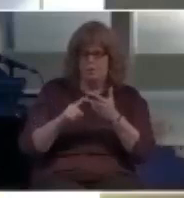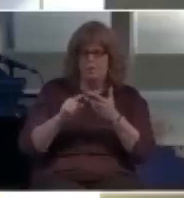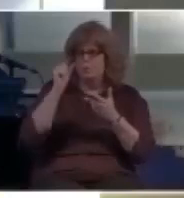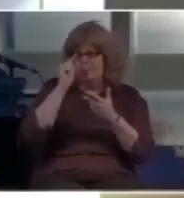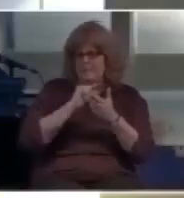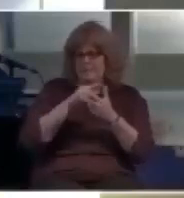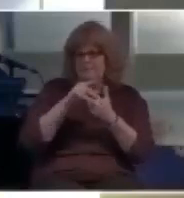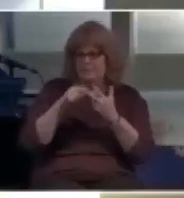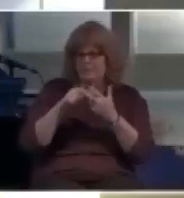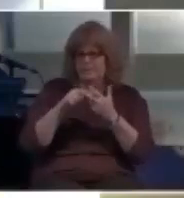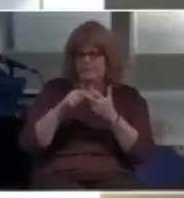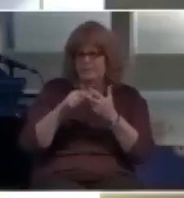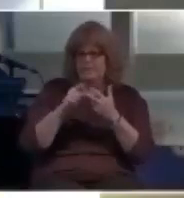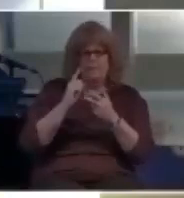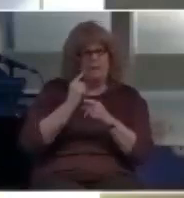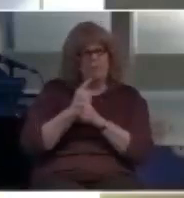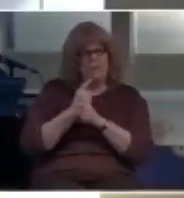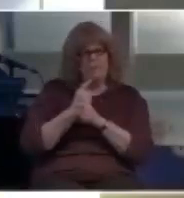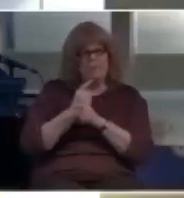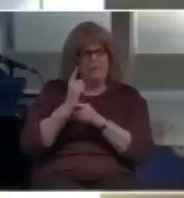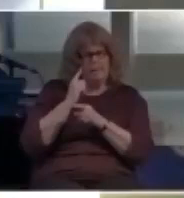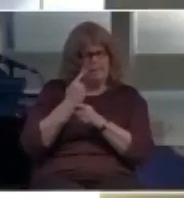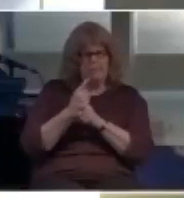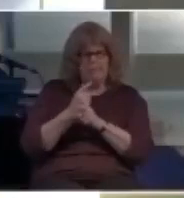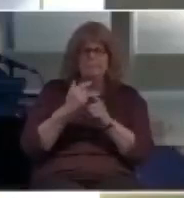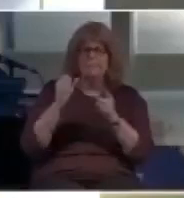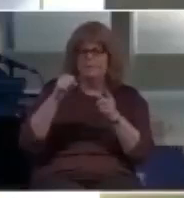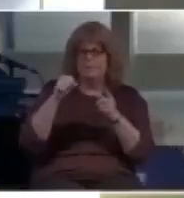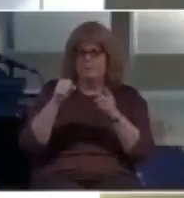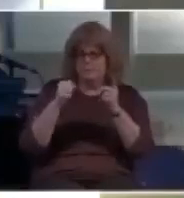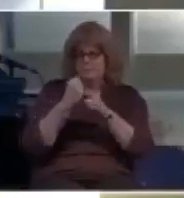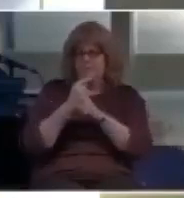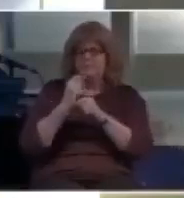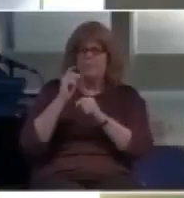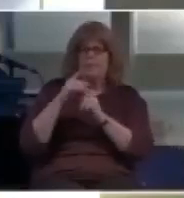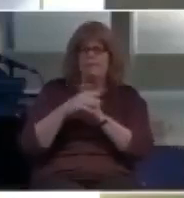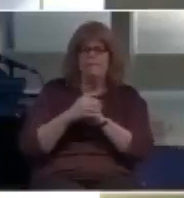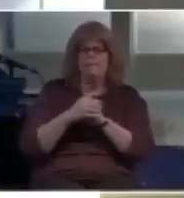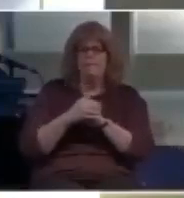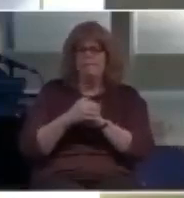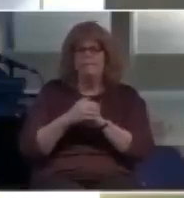Greece. I get that right? Is that correct? Yes. Okay.